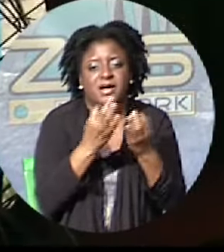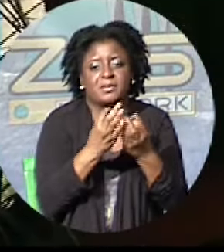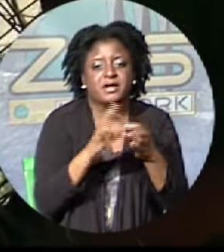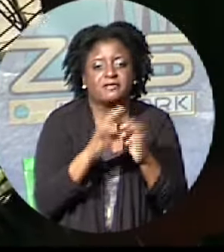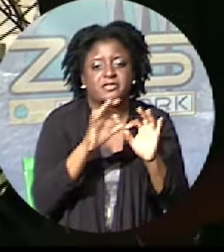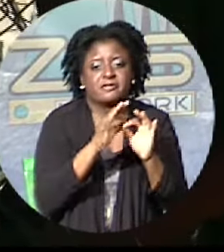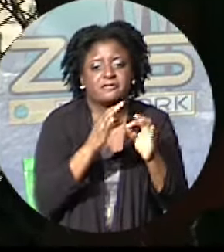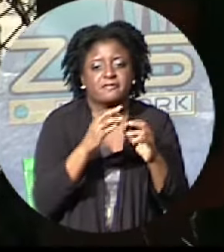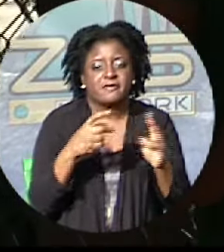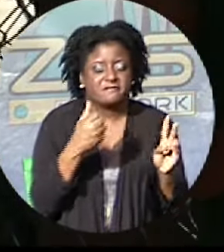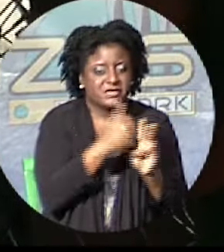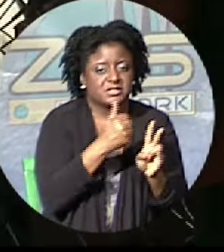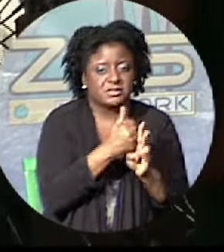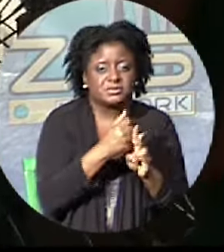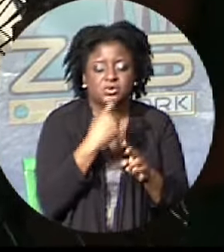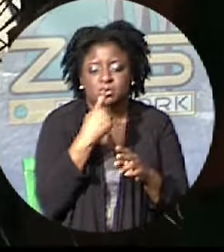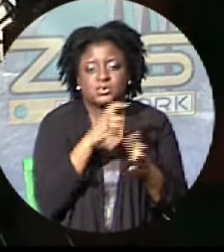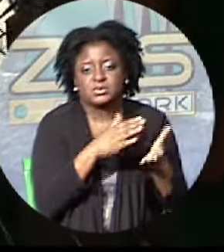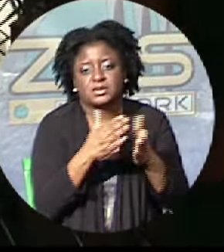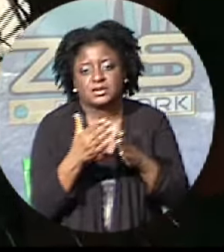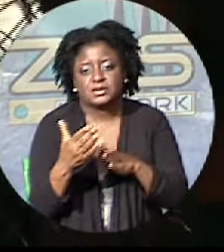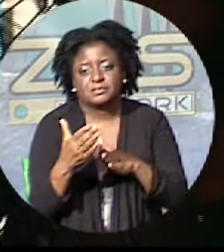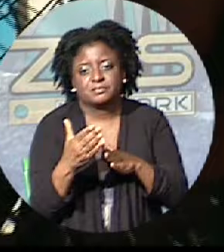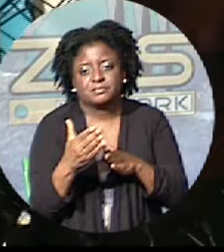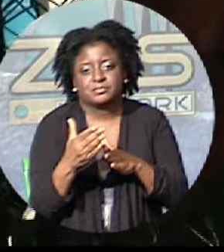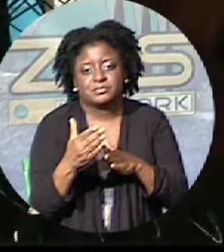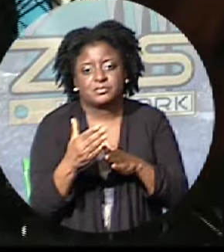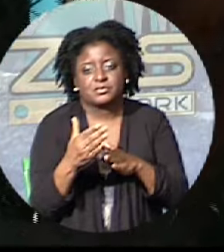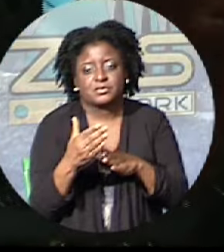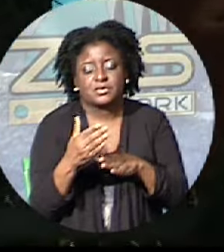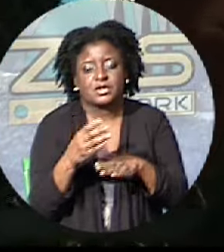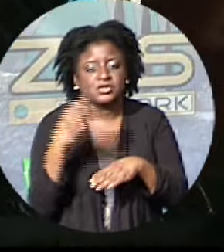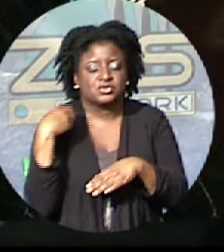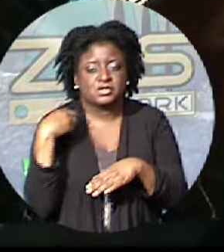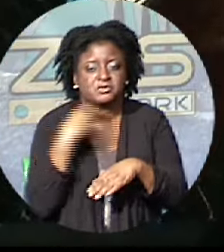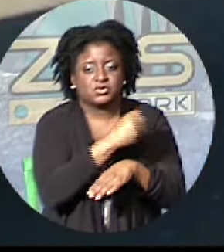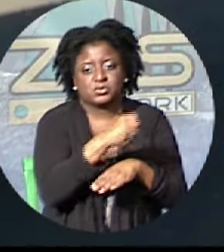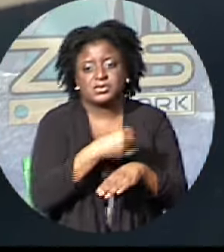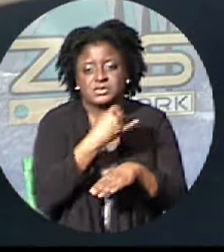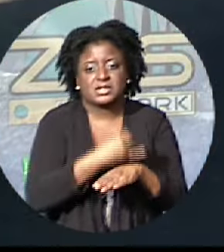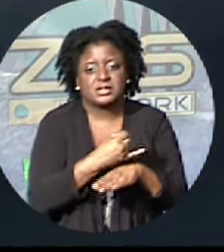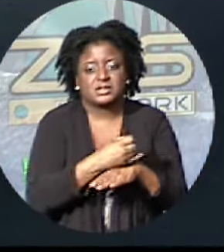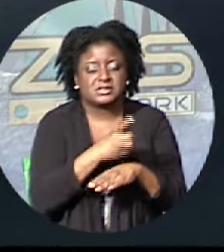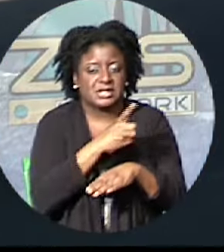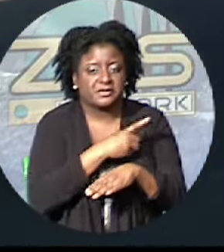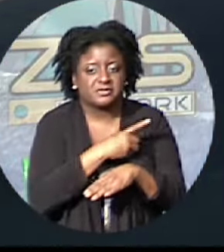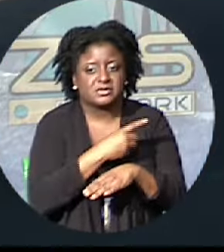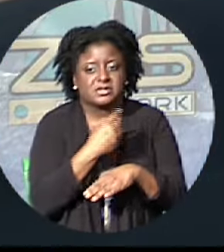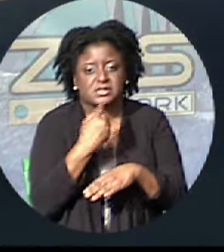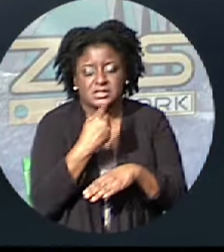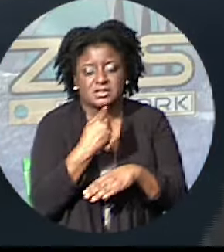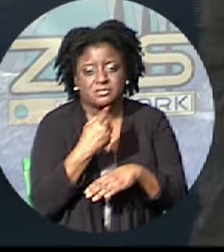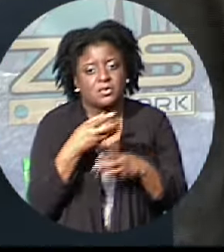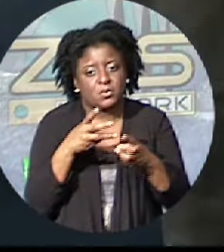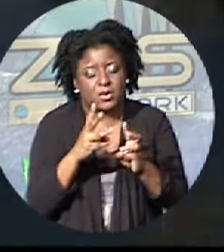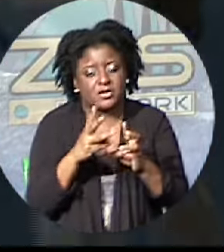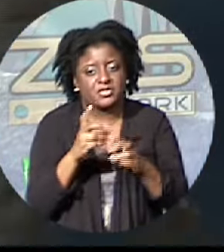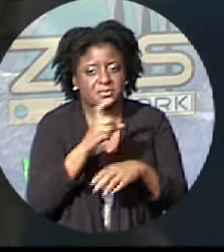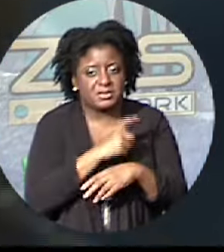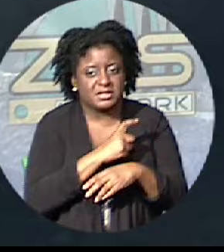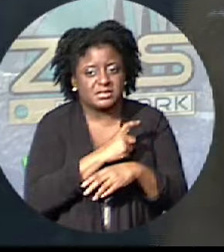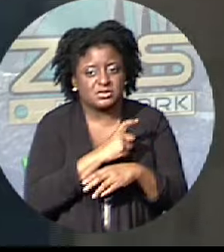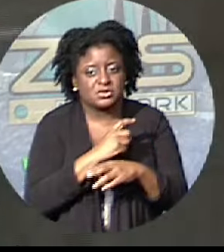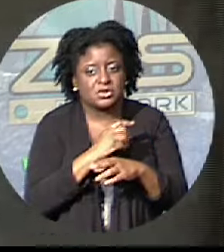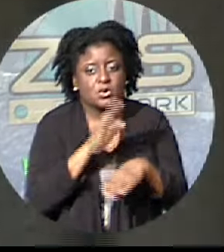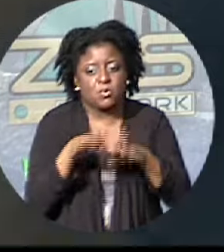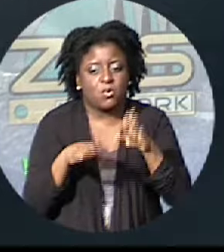would have lost their lives. Chief Superintendent Lehman Delaveau told us that while the police may view the community walkabout as a reactive approach to